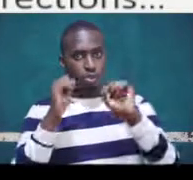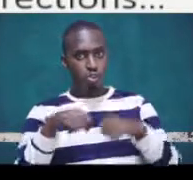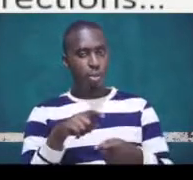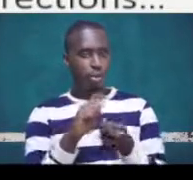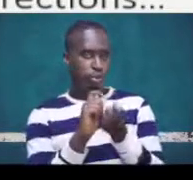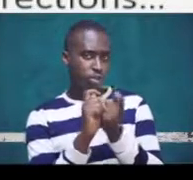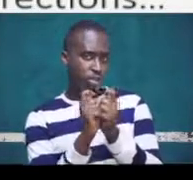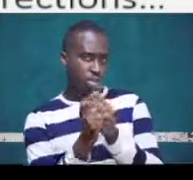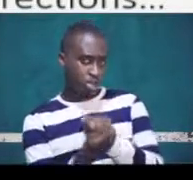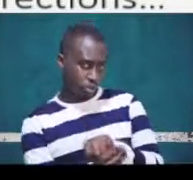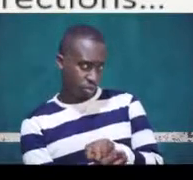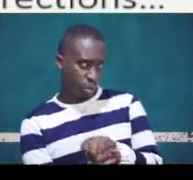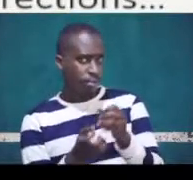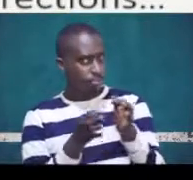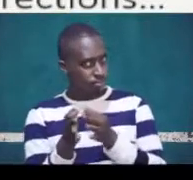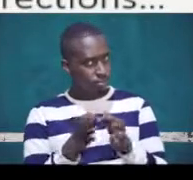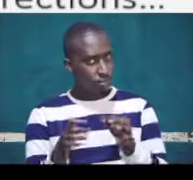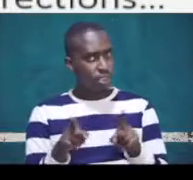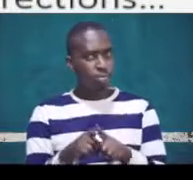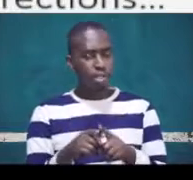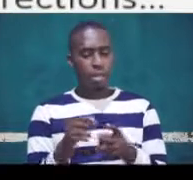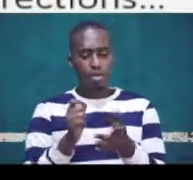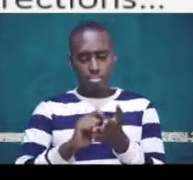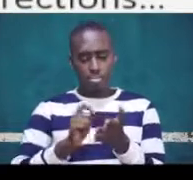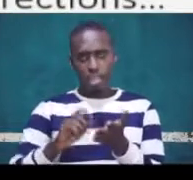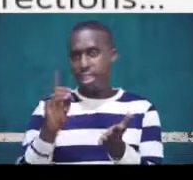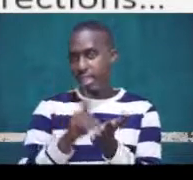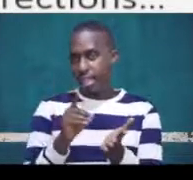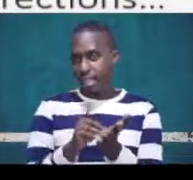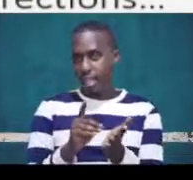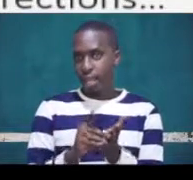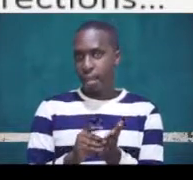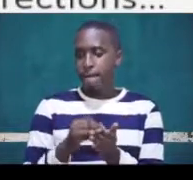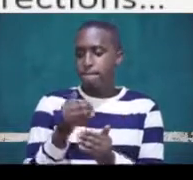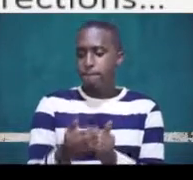transcribe, extract the data, process it